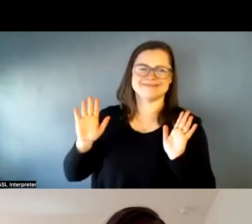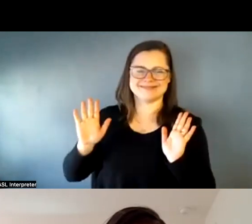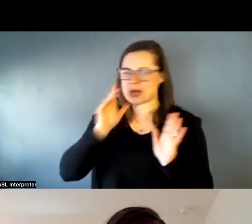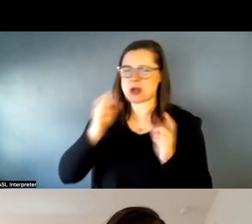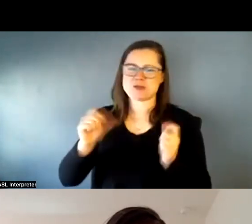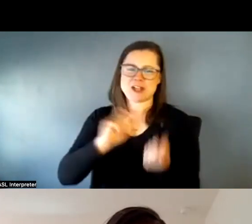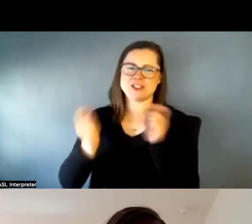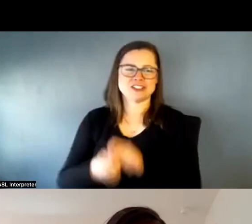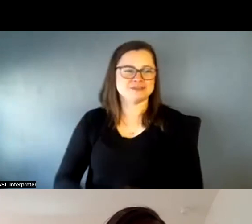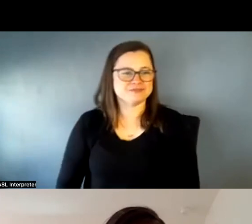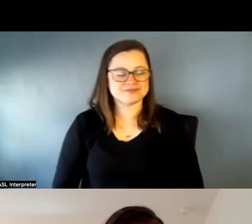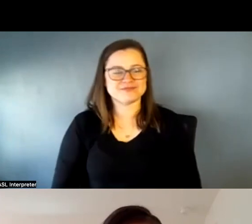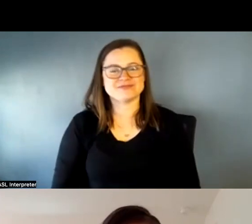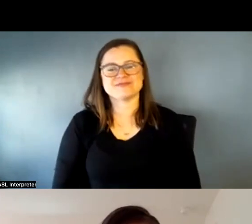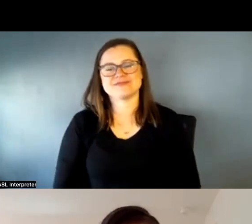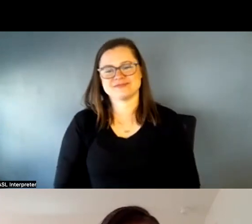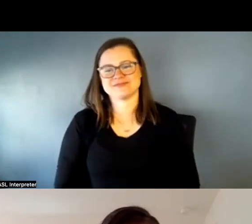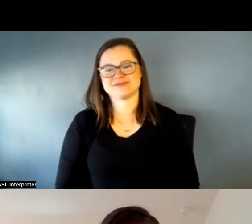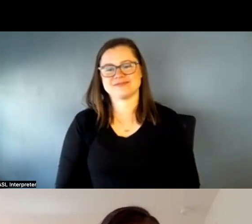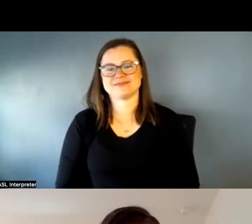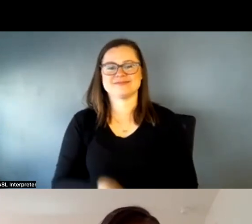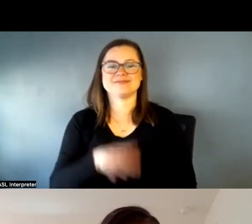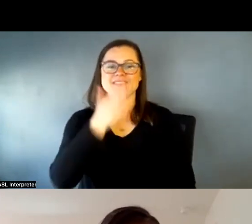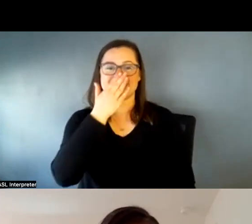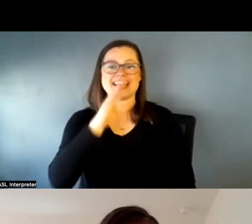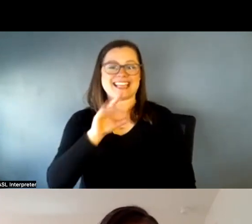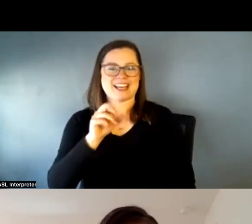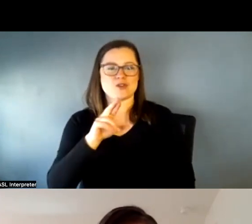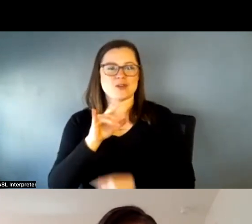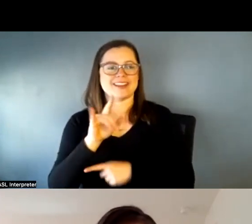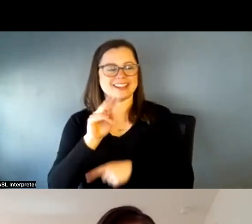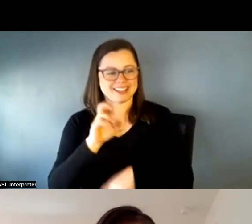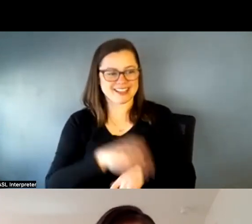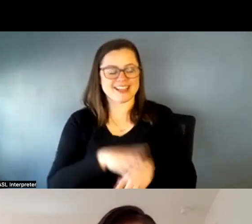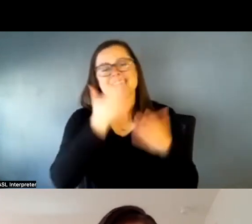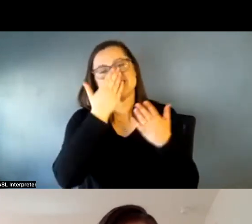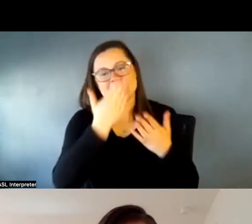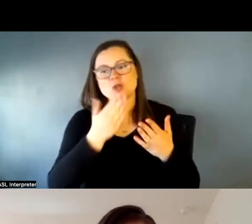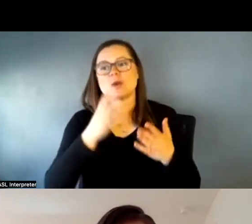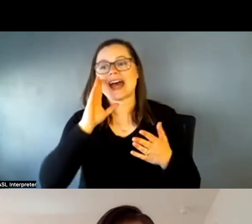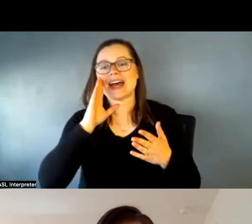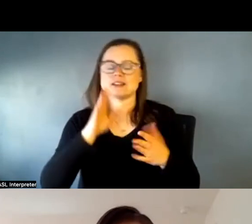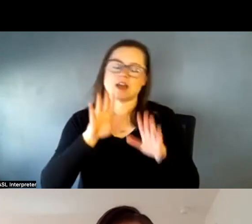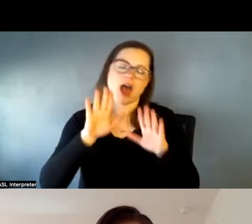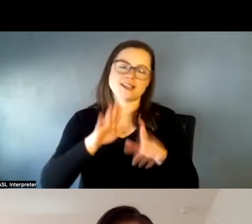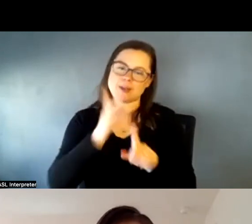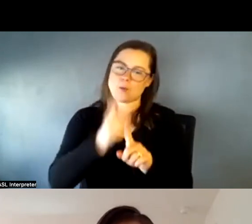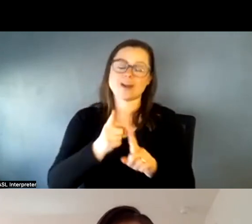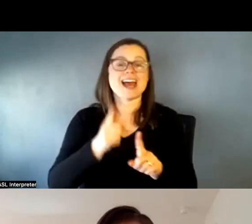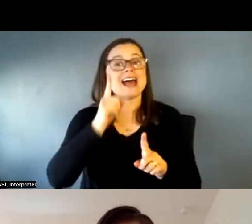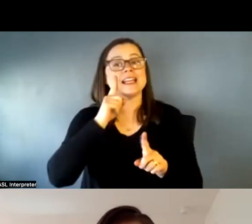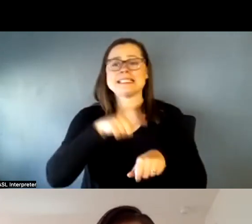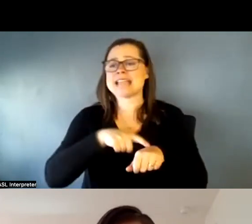Thank you, Ken. That is a fantastic point. I think we will end there today. We're just about at time. Thank you